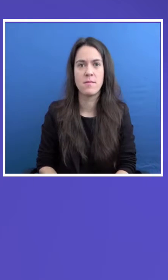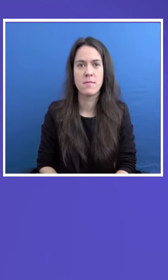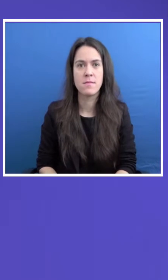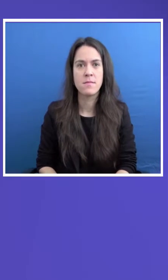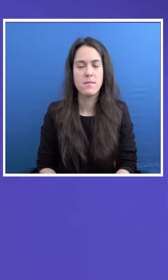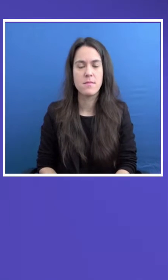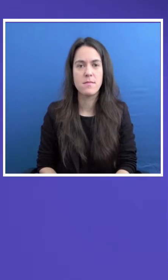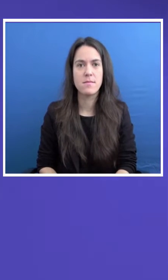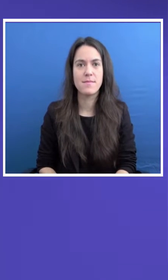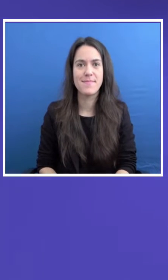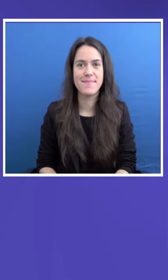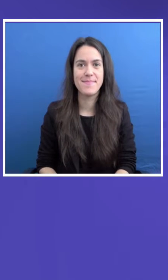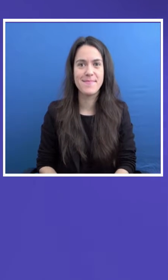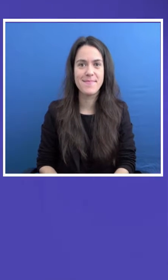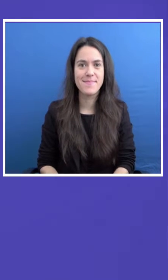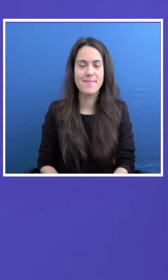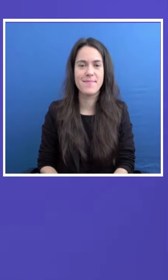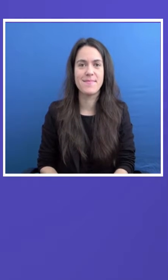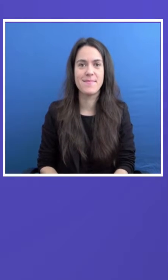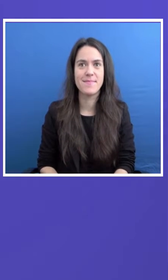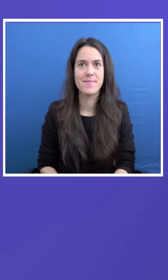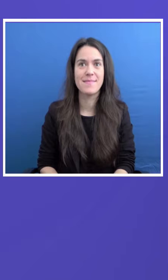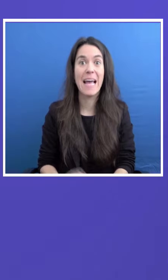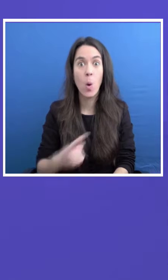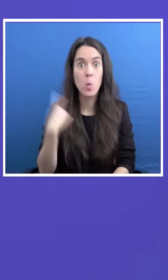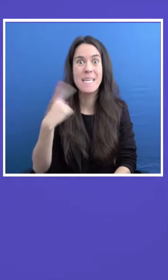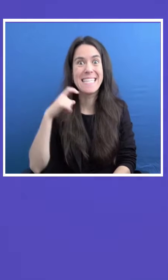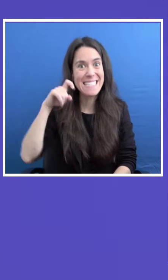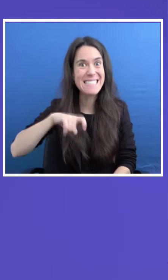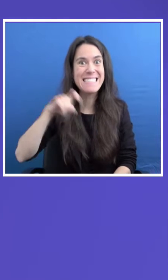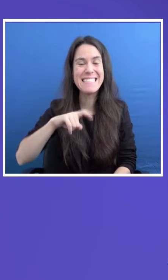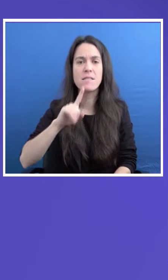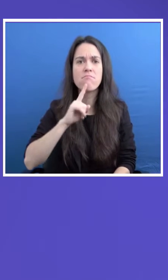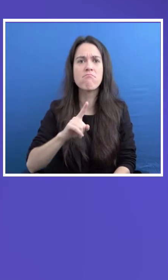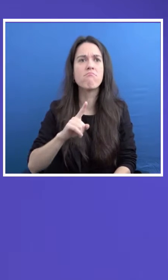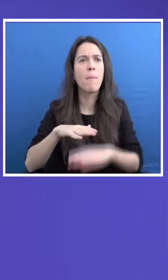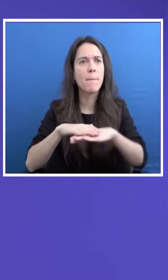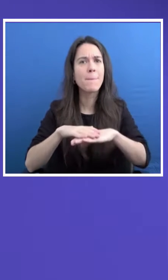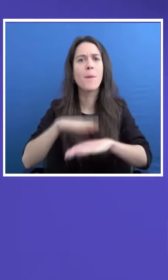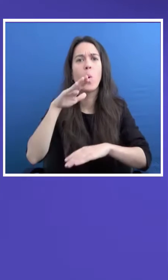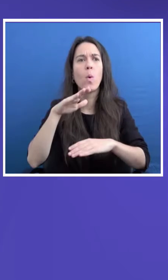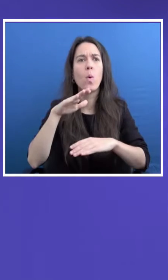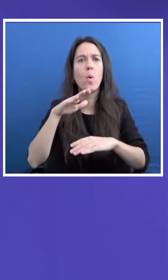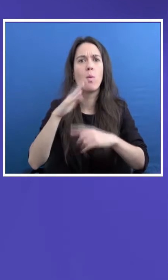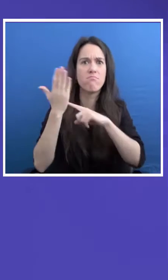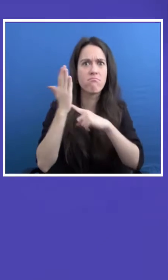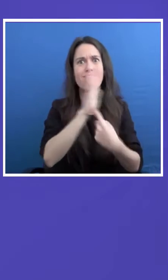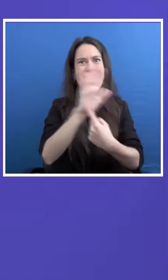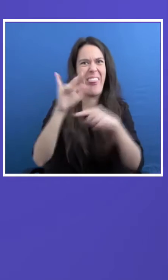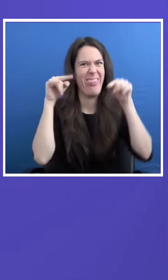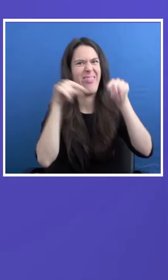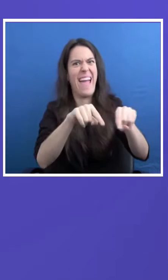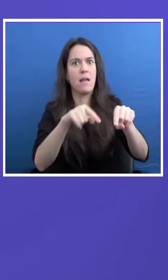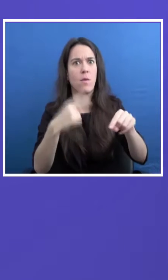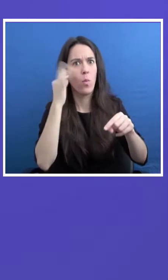Yes, we need to bolster this image. And this